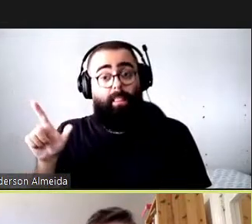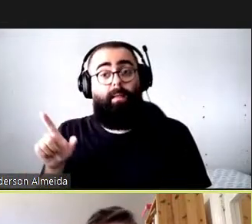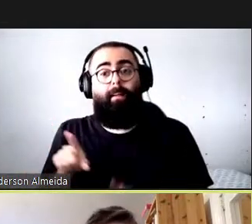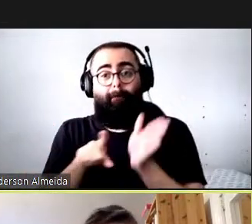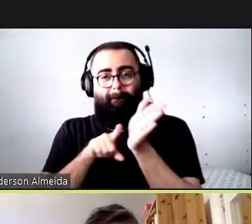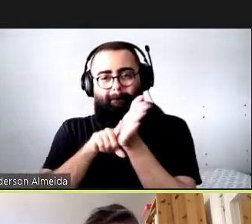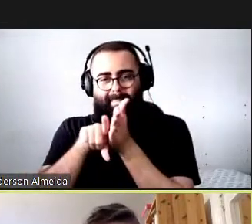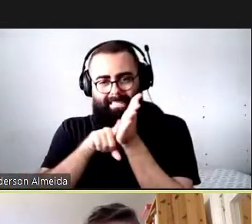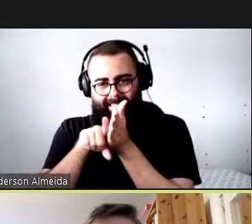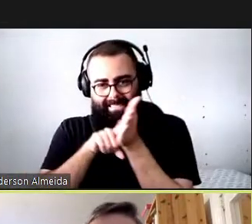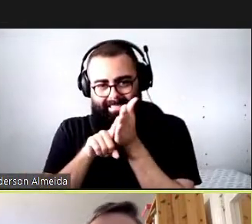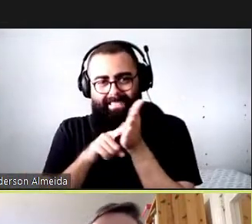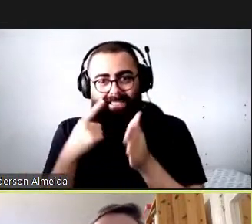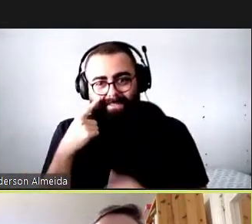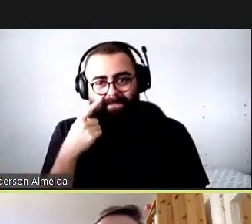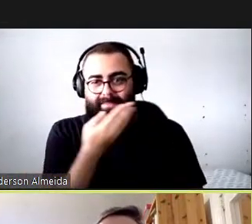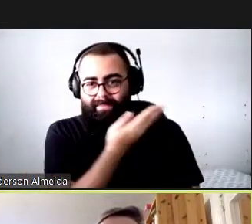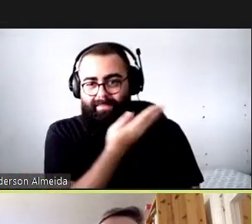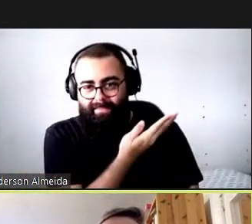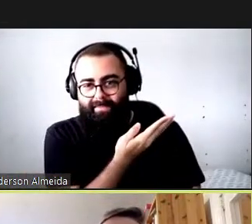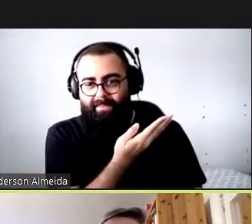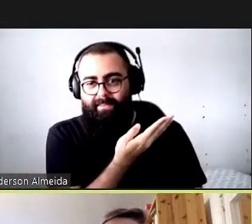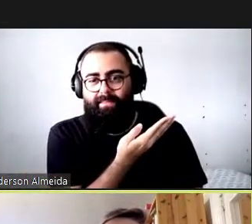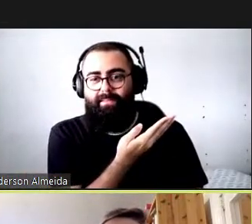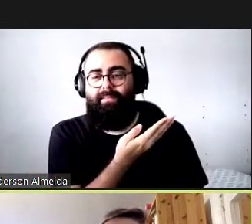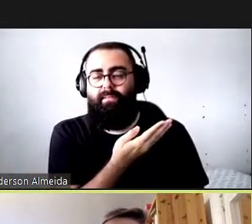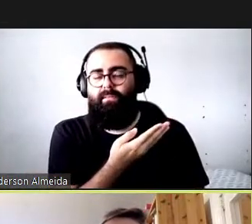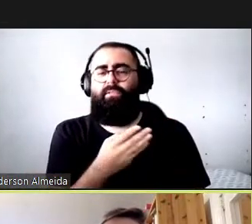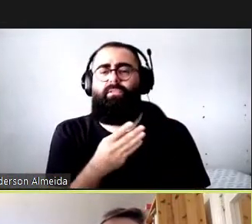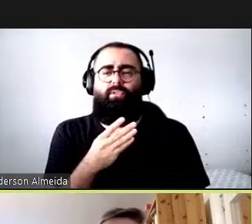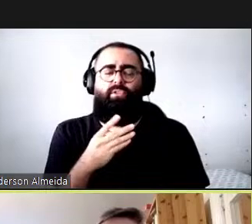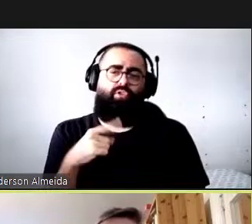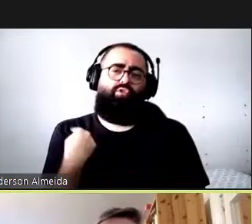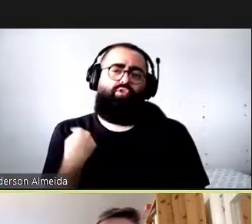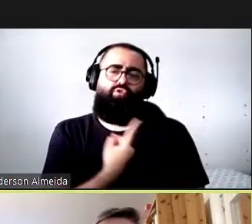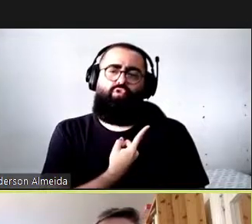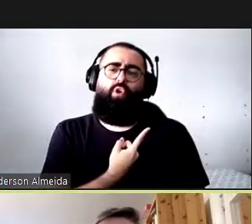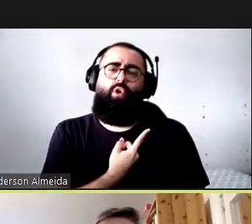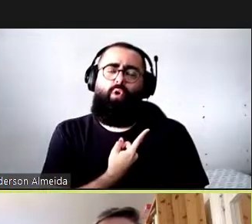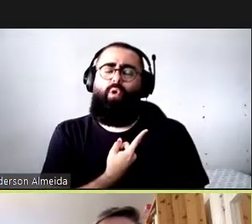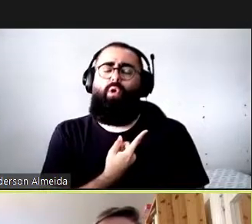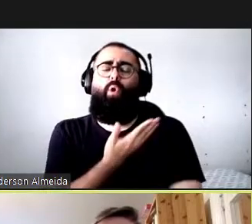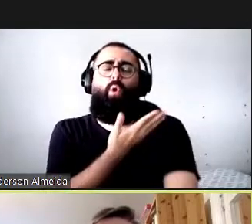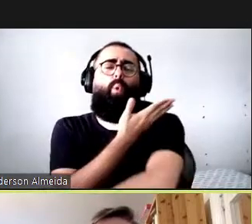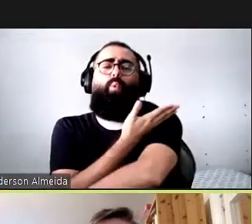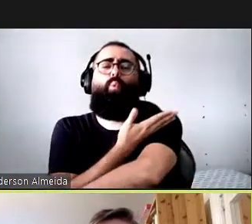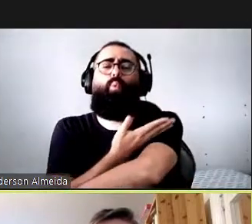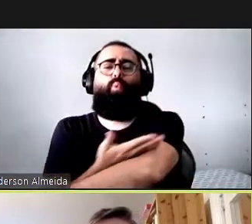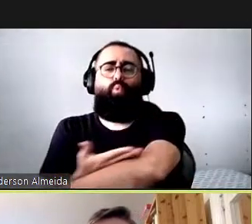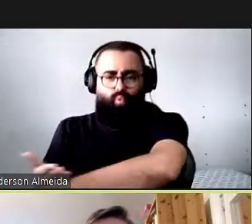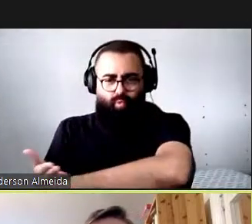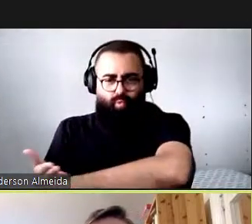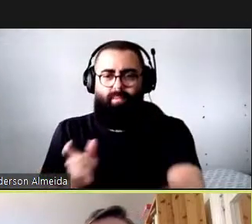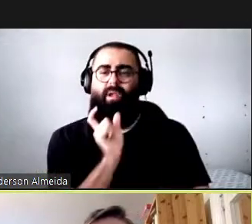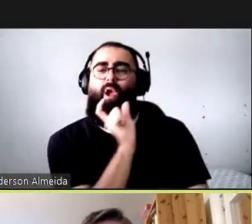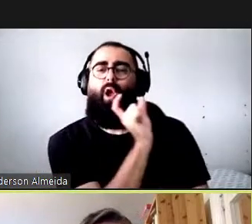other sign language research that I know of, there's a convention of having glosses of